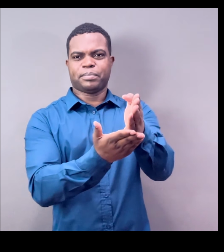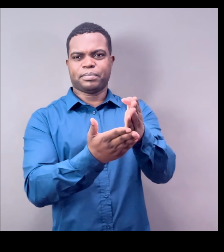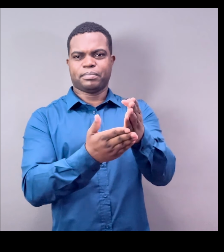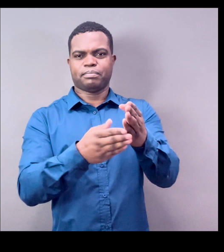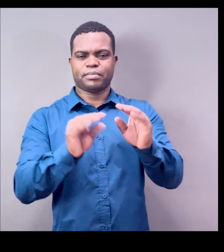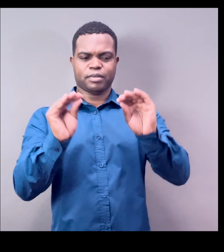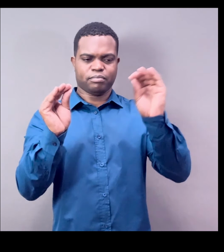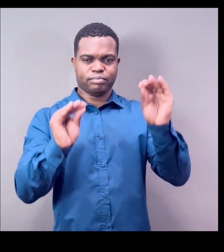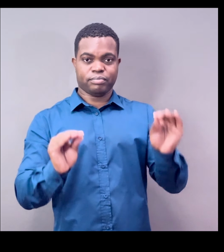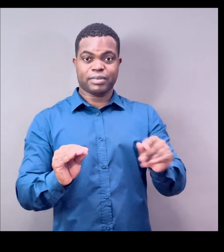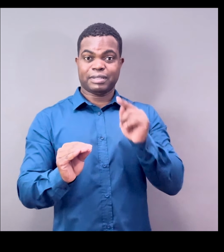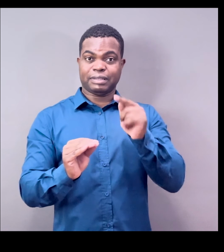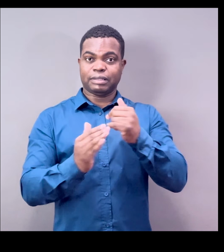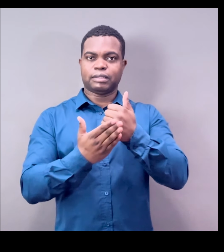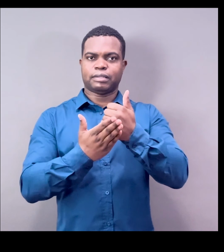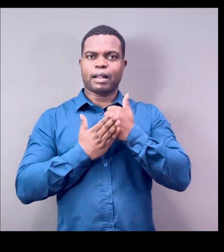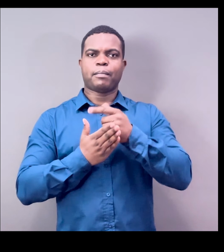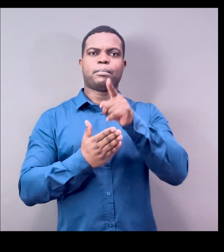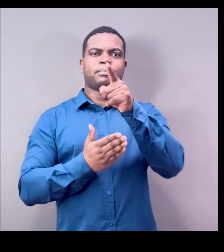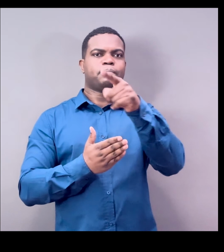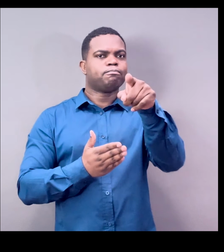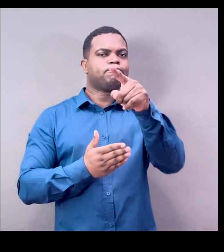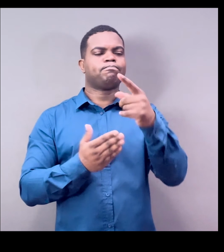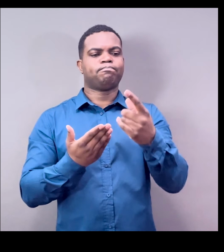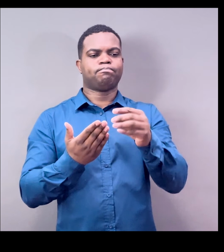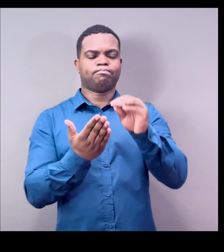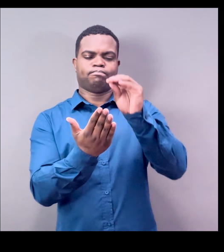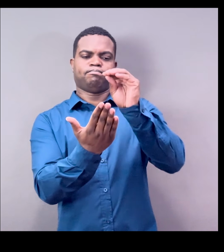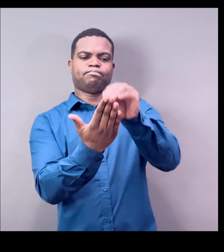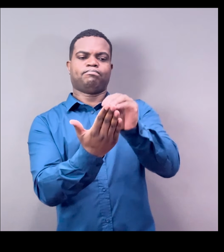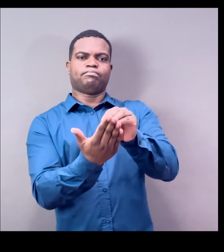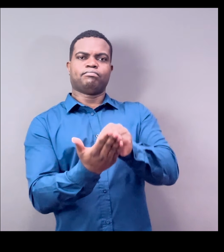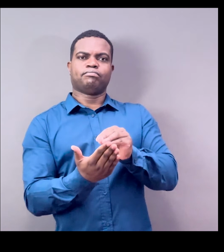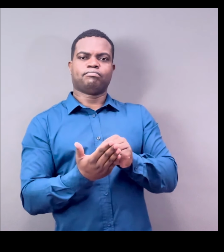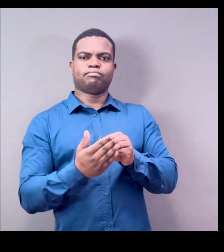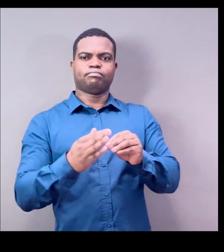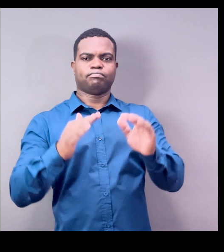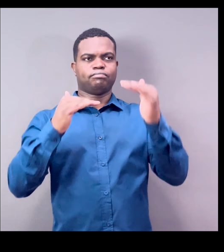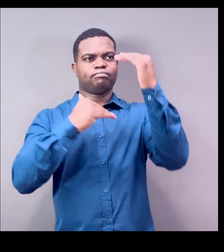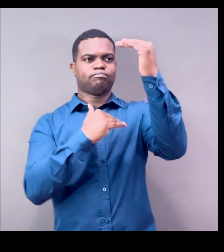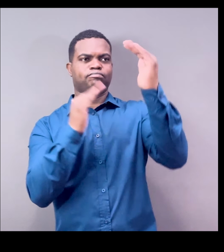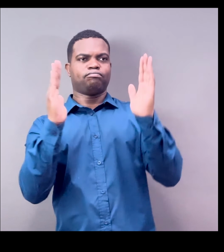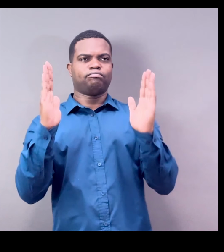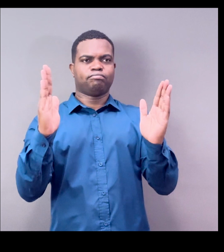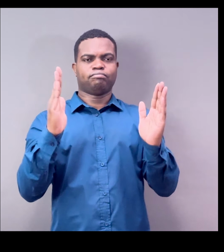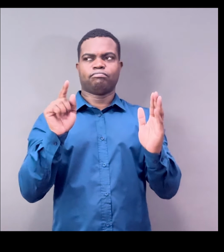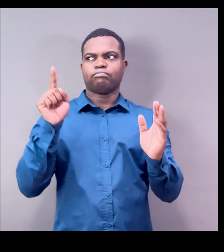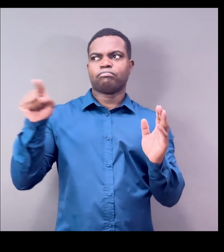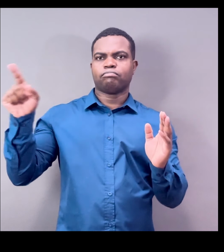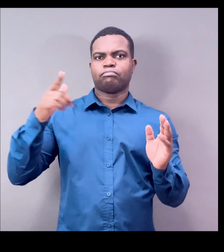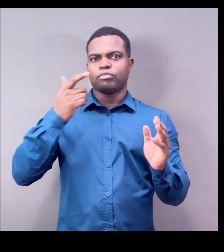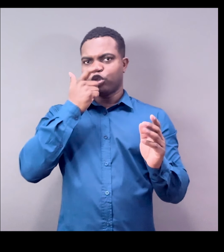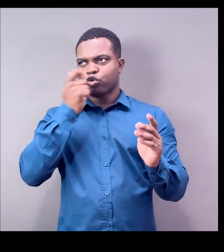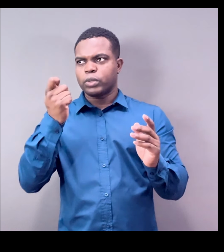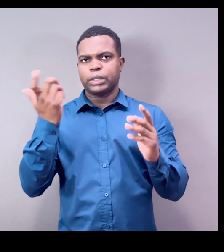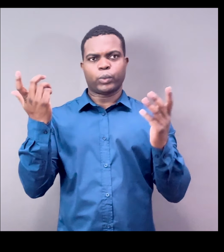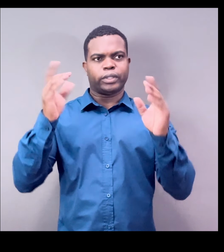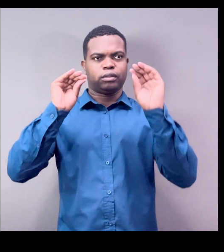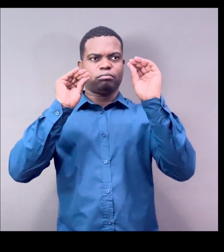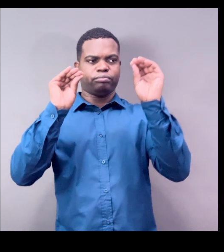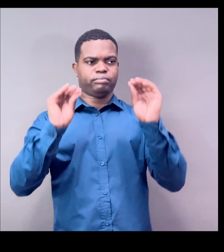There's a technique for that can be used to map the interest of your stakeholders.